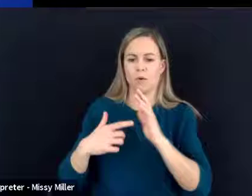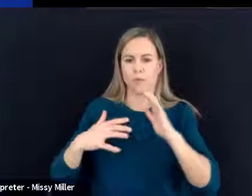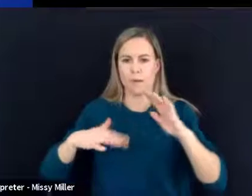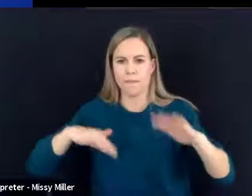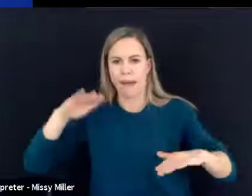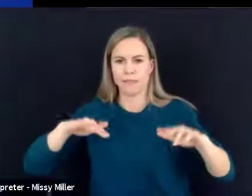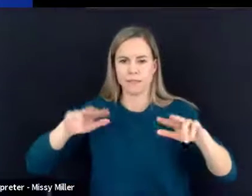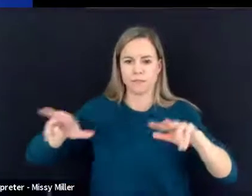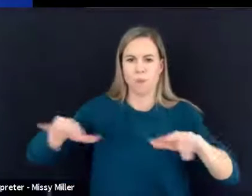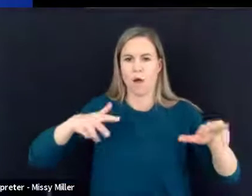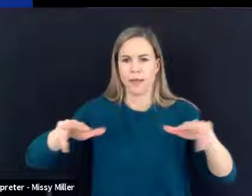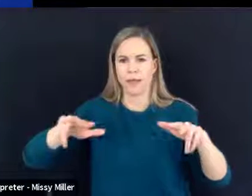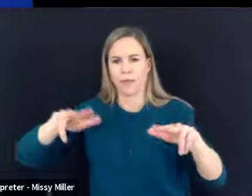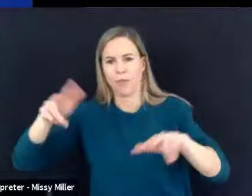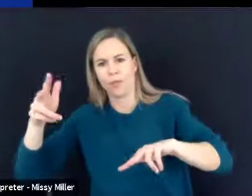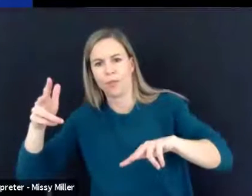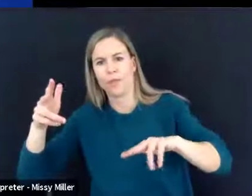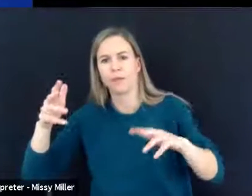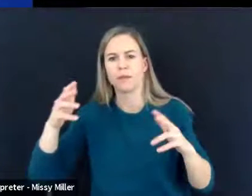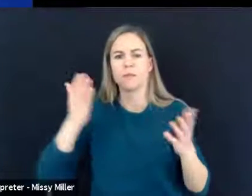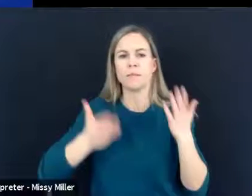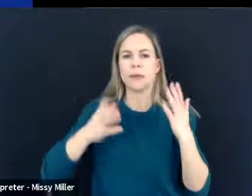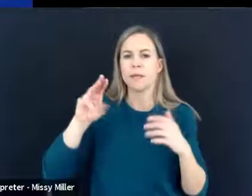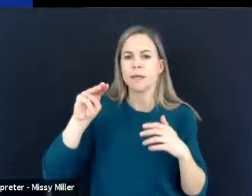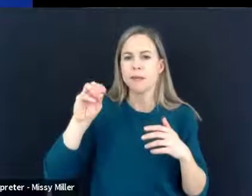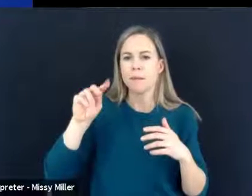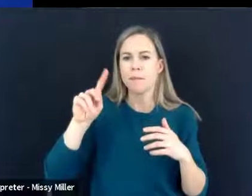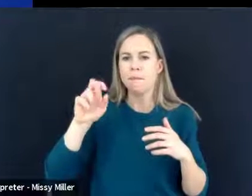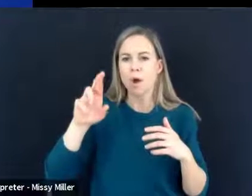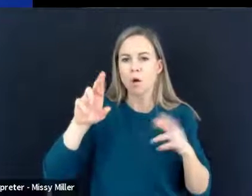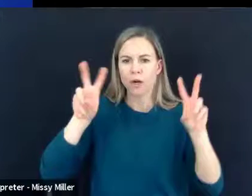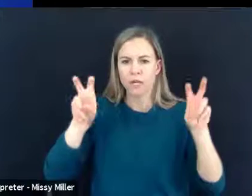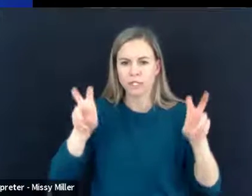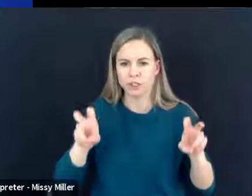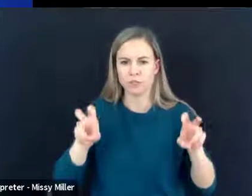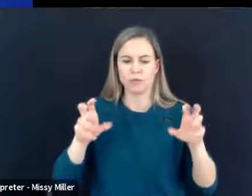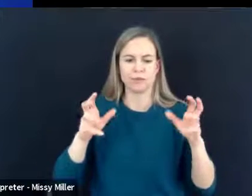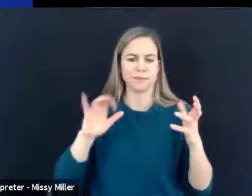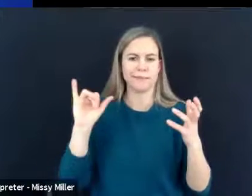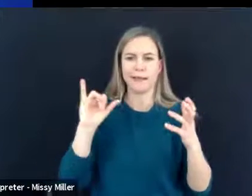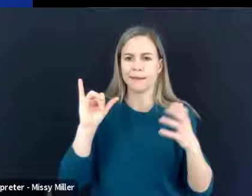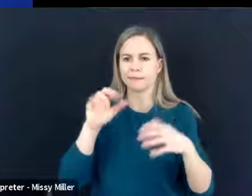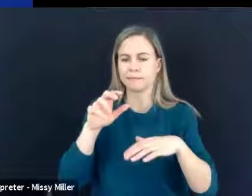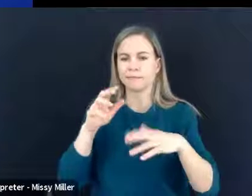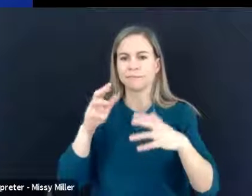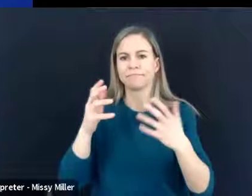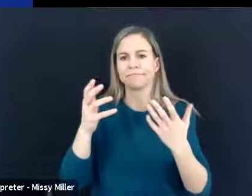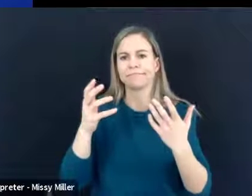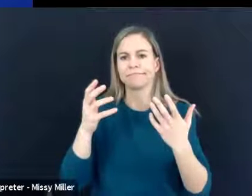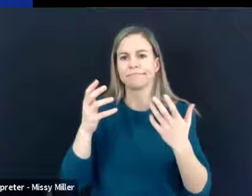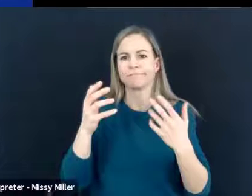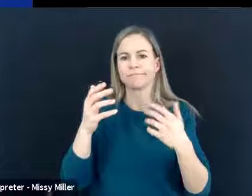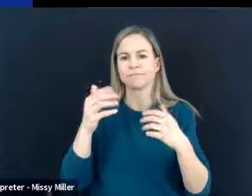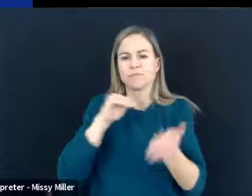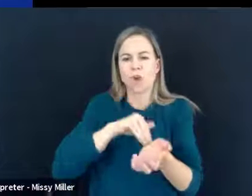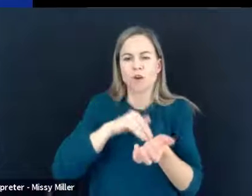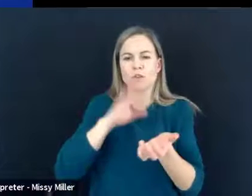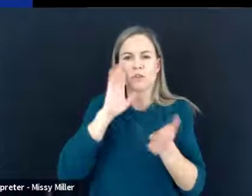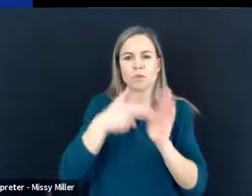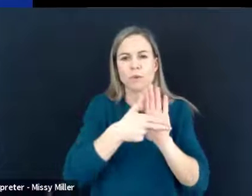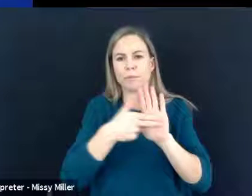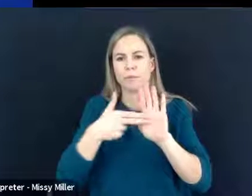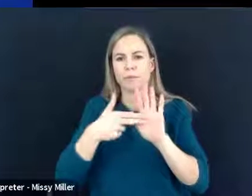problems, motor problems, issues with what a lot of medical professionals will call the vestibular